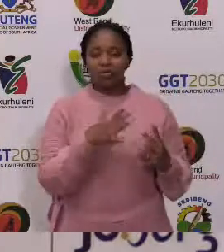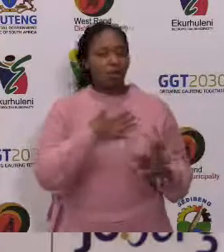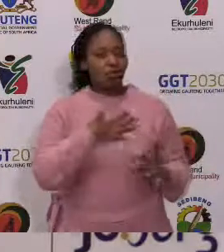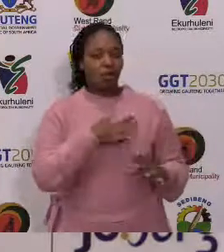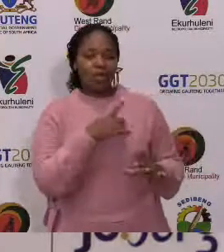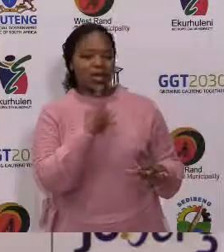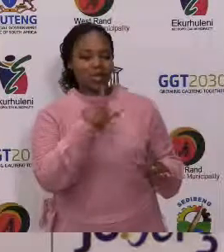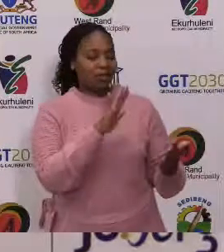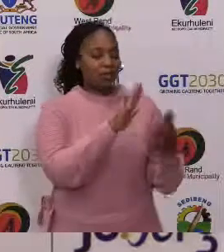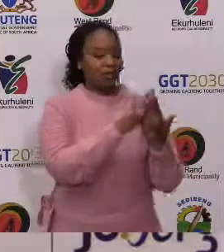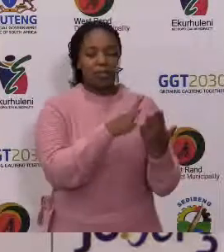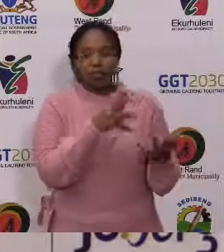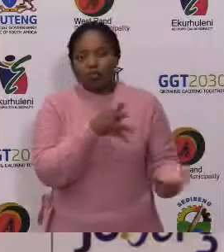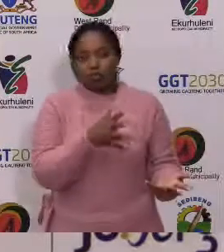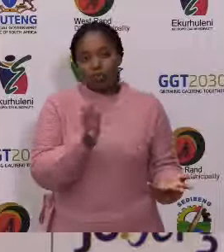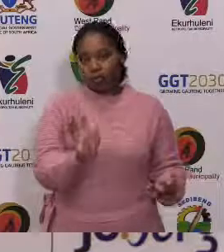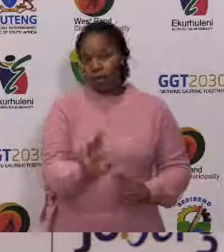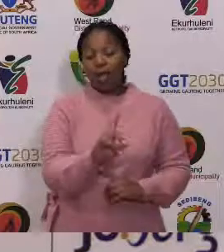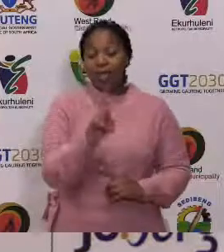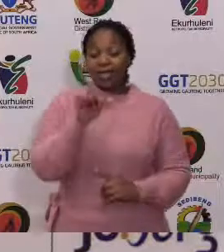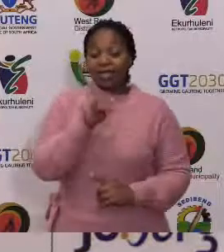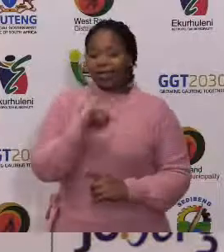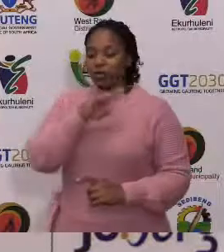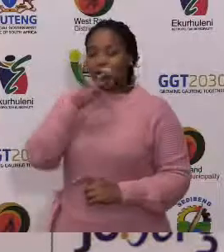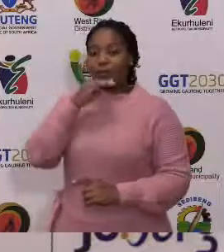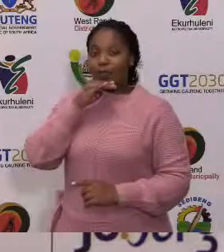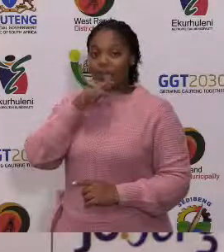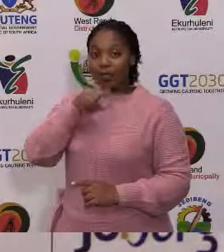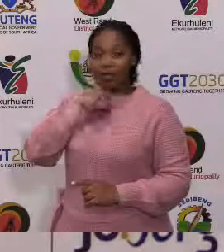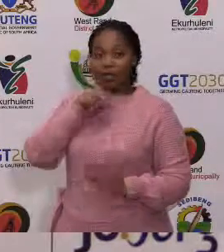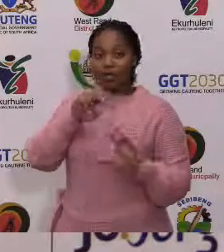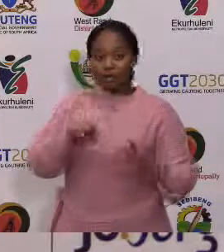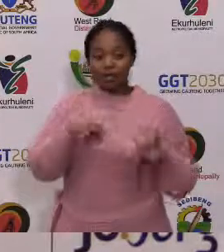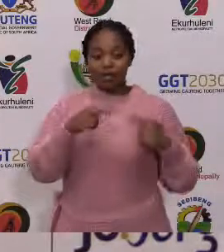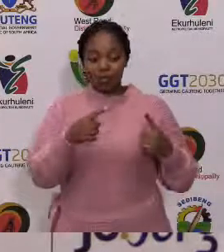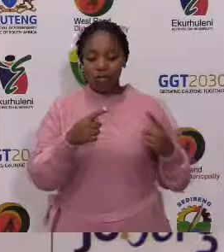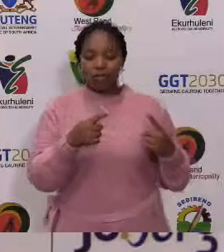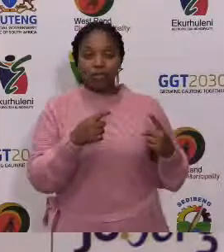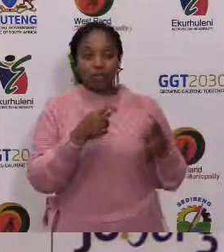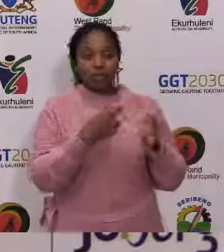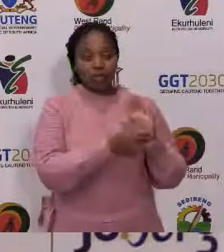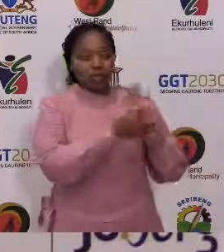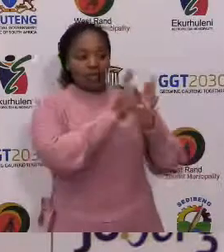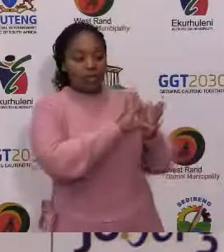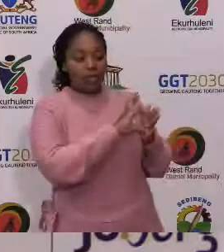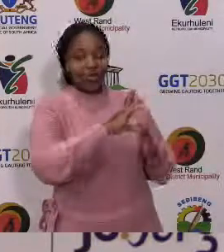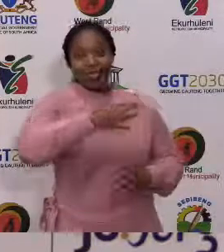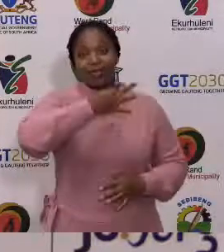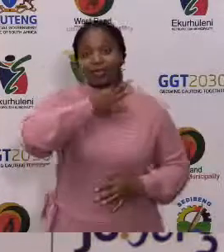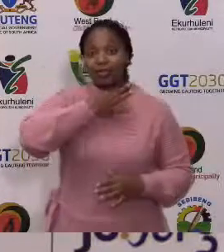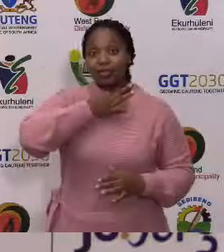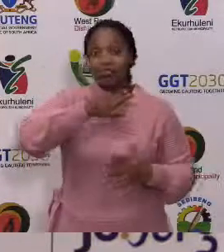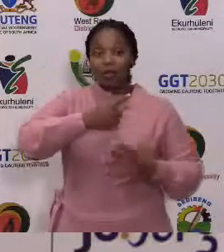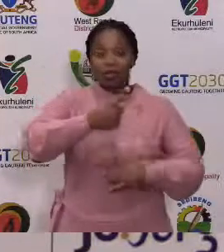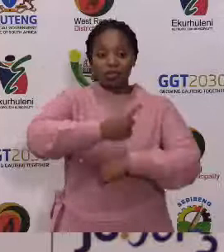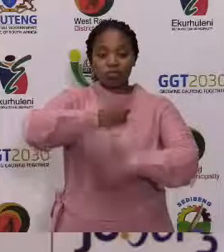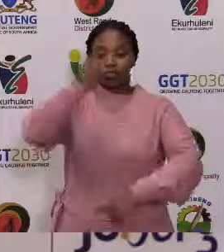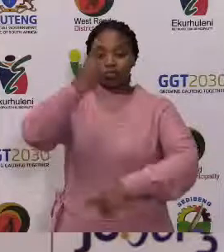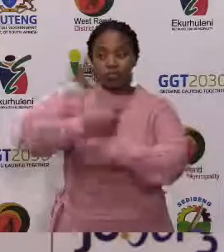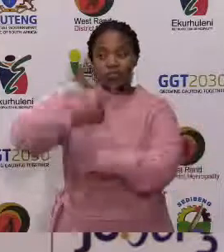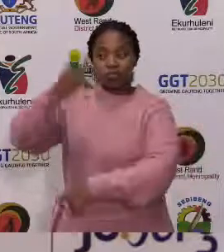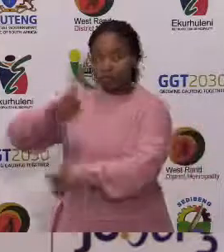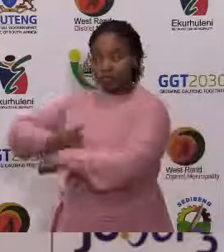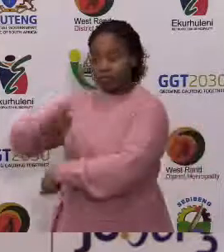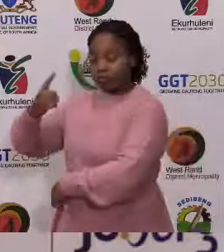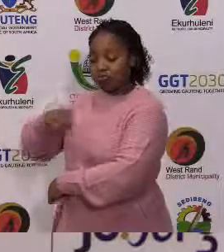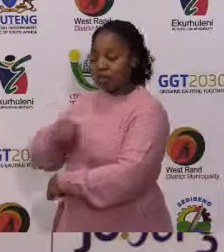an approach like that. But it doesn't mean we can't review the risk of open ports of entry. We